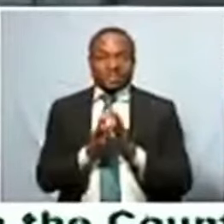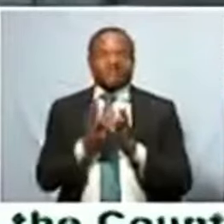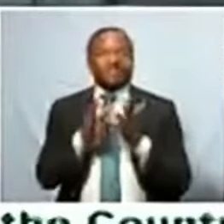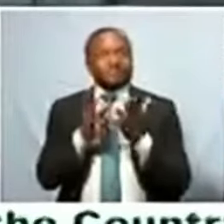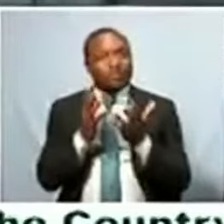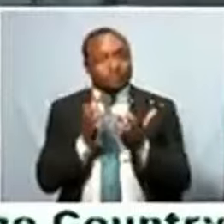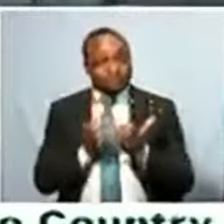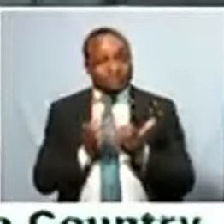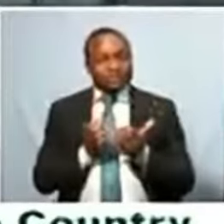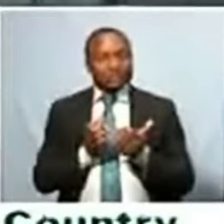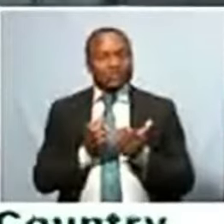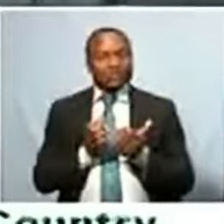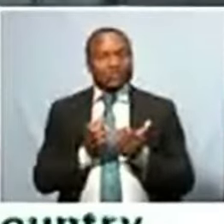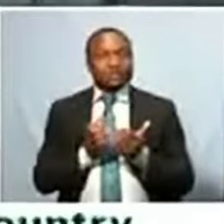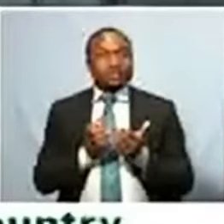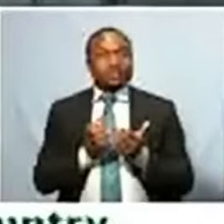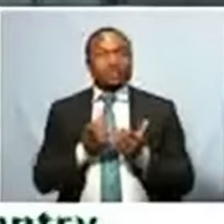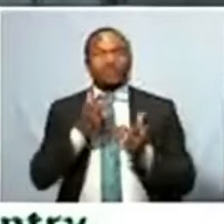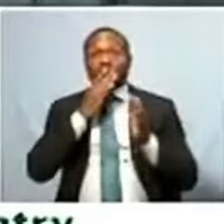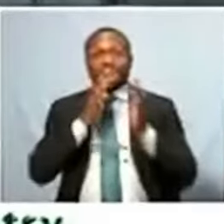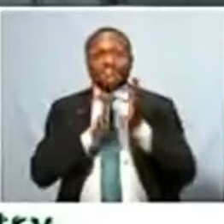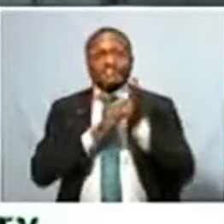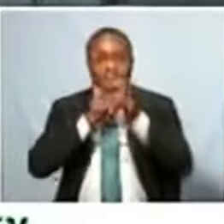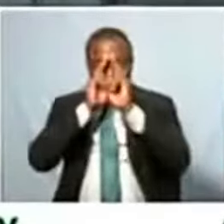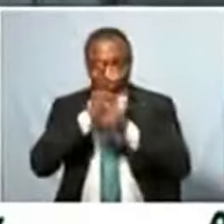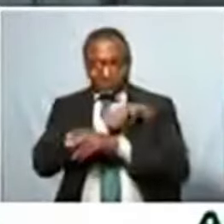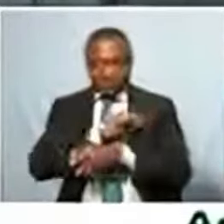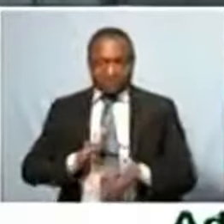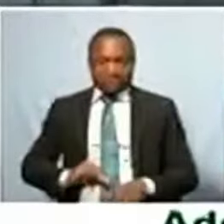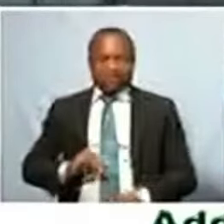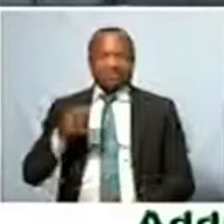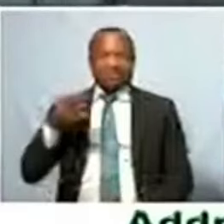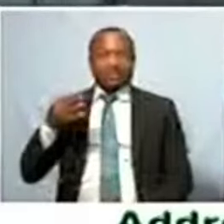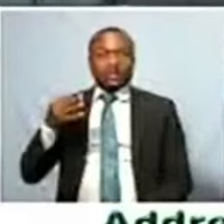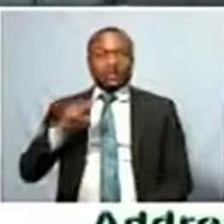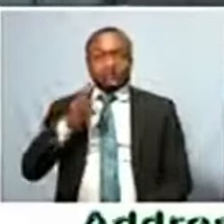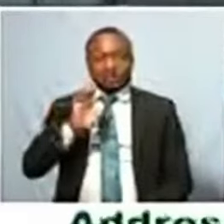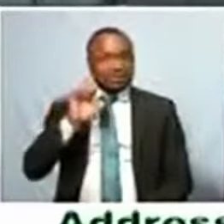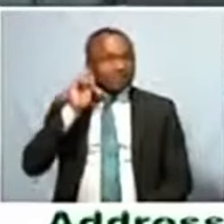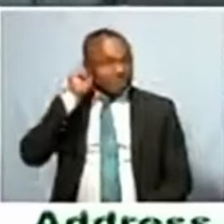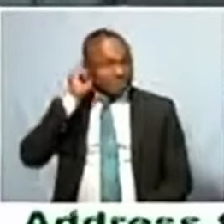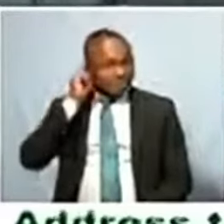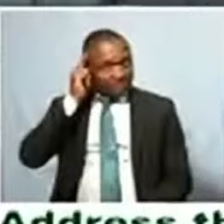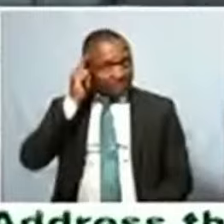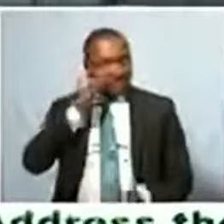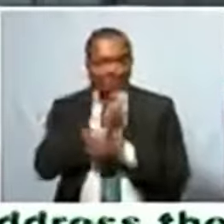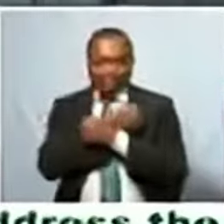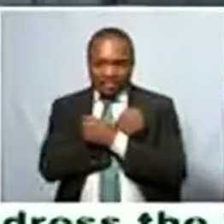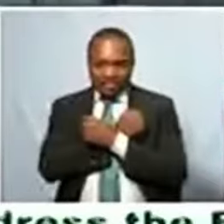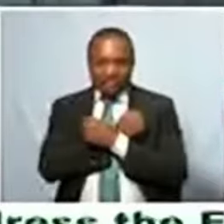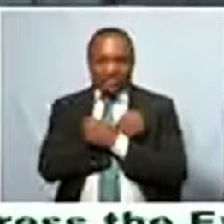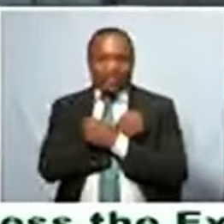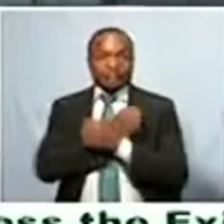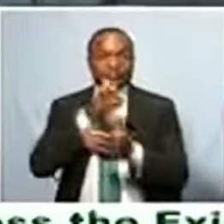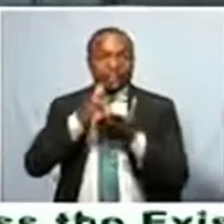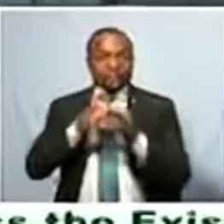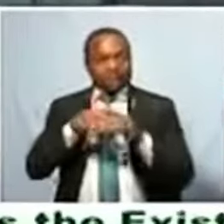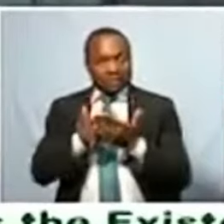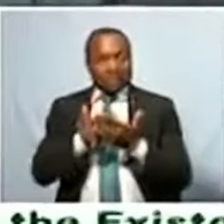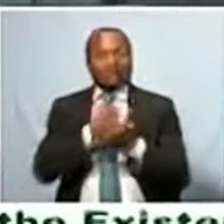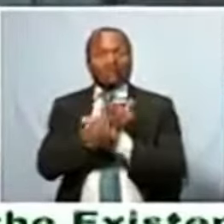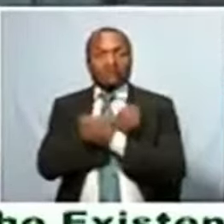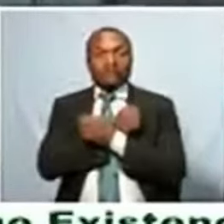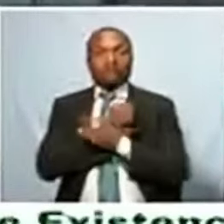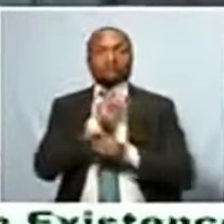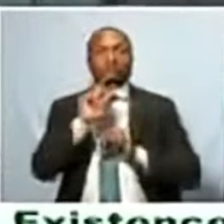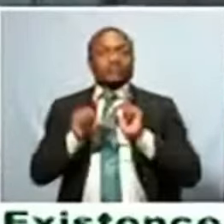like to praise my honorable colleague, Honorable Fube, for thinking patriotically. This is how patriotic